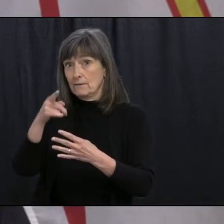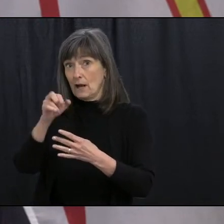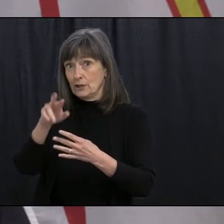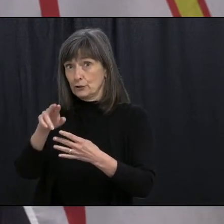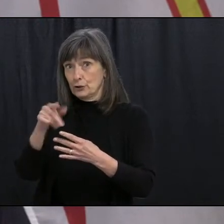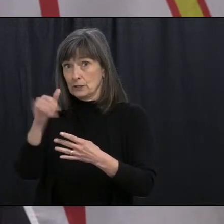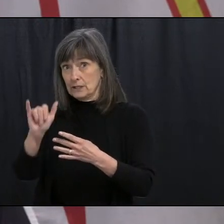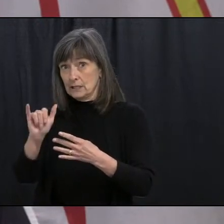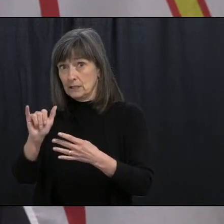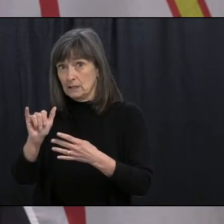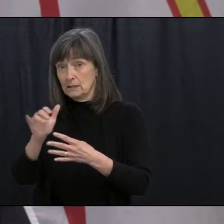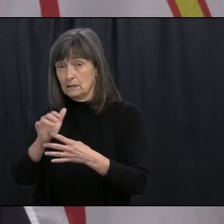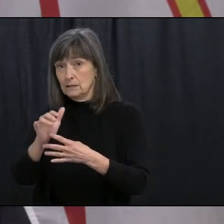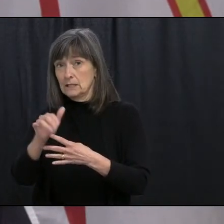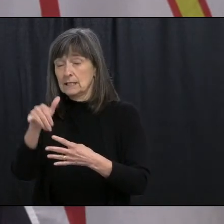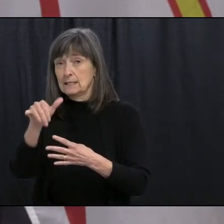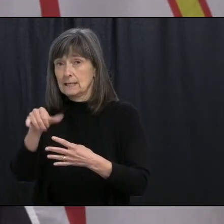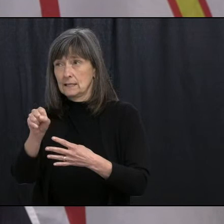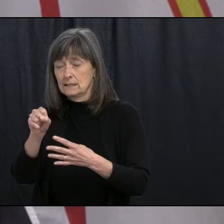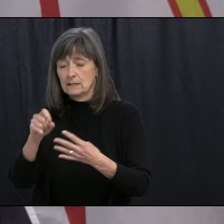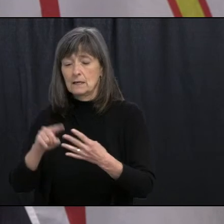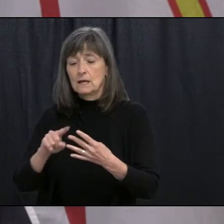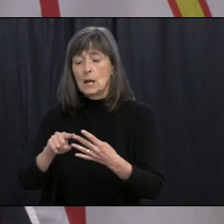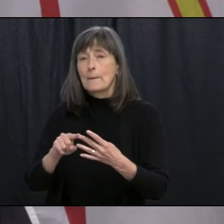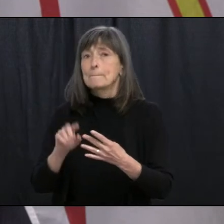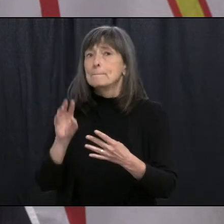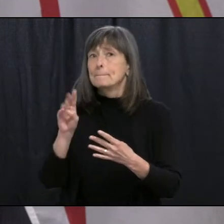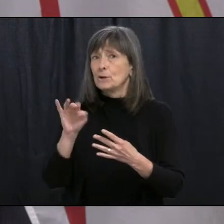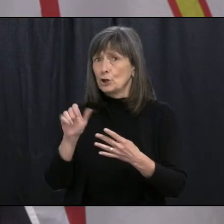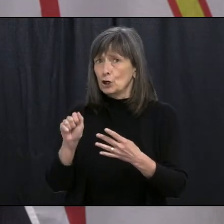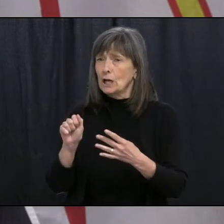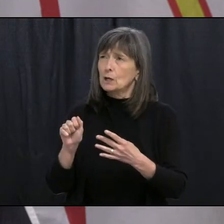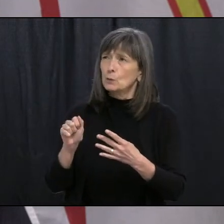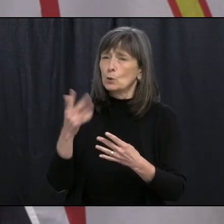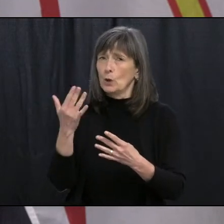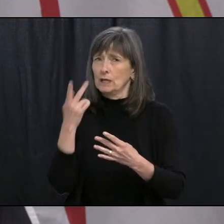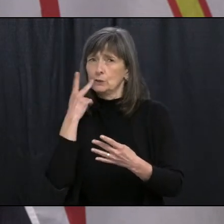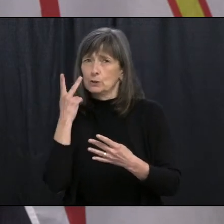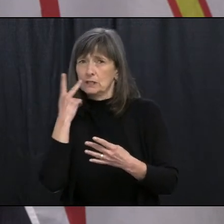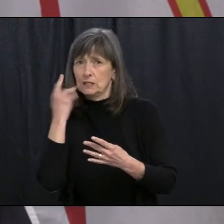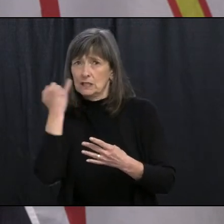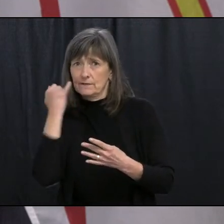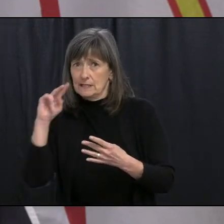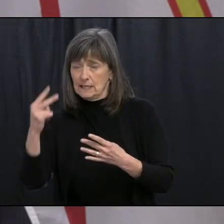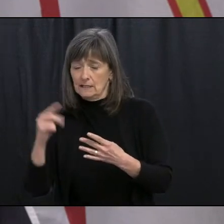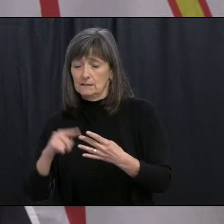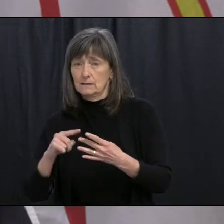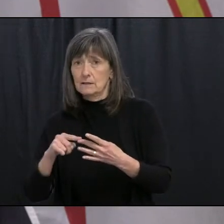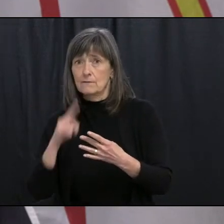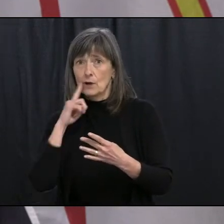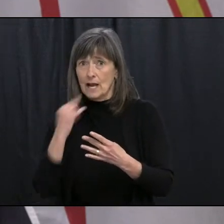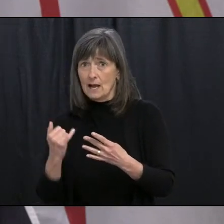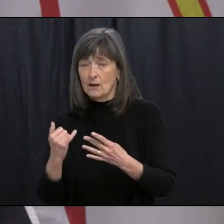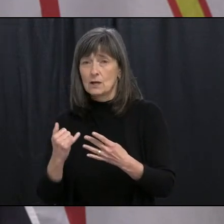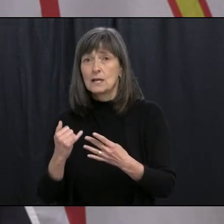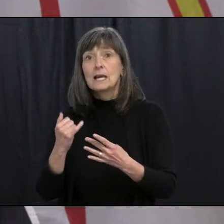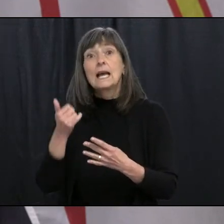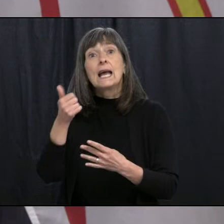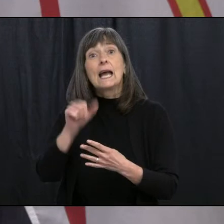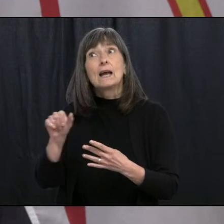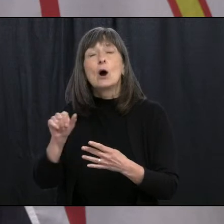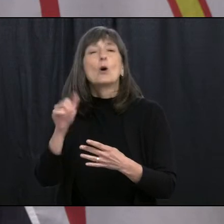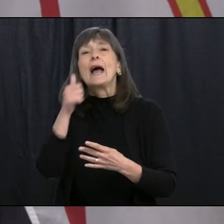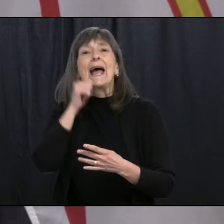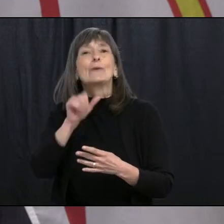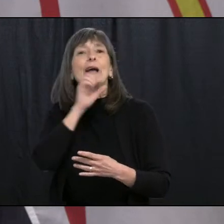similar recommendation eventually, but we're not there yet. So for right now, anyone